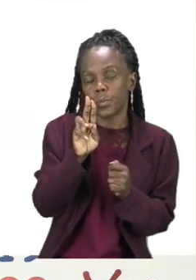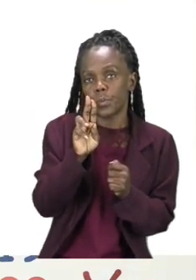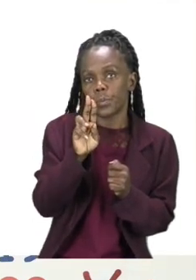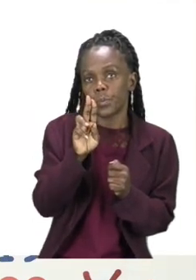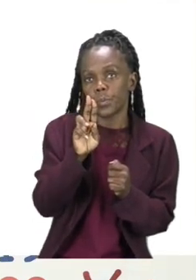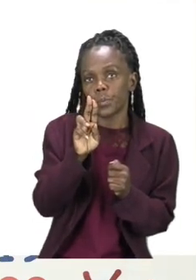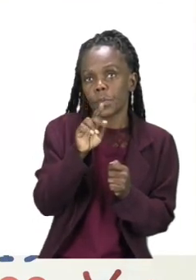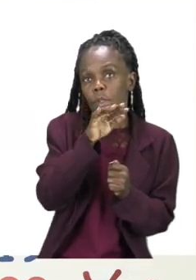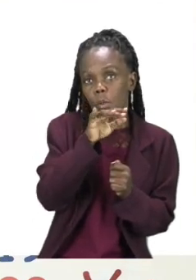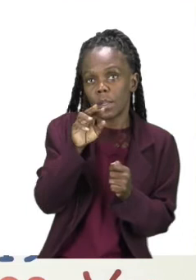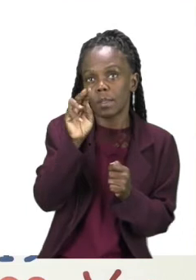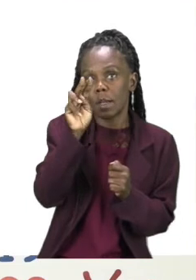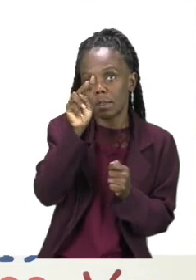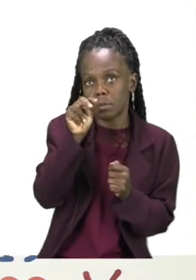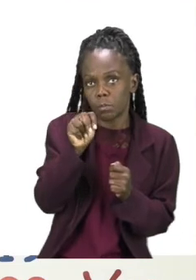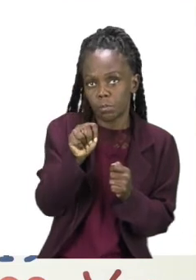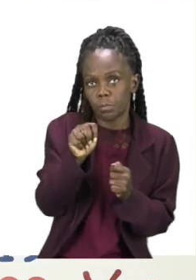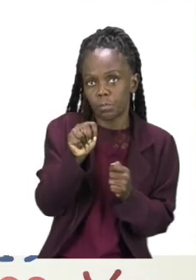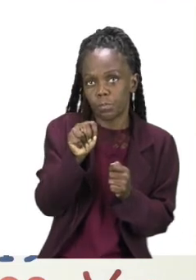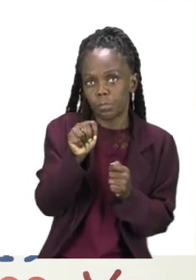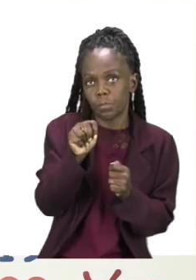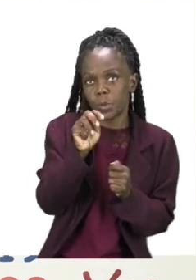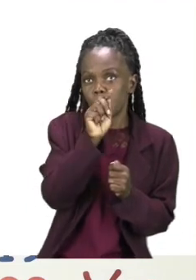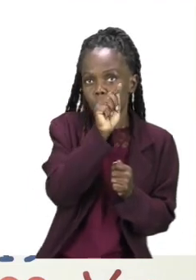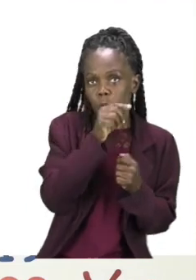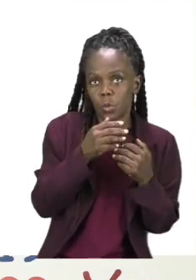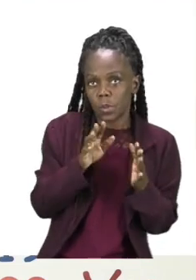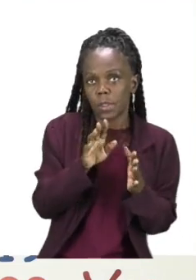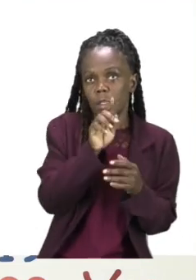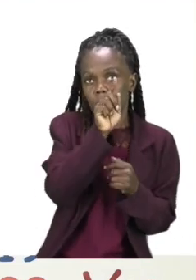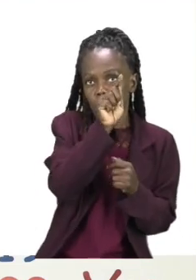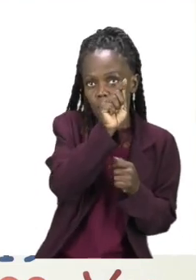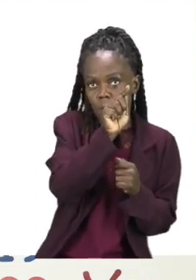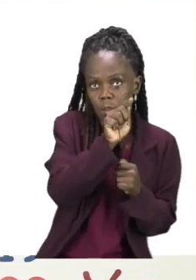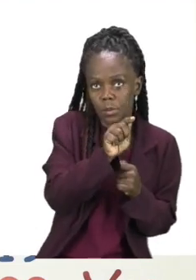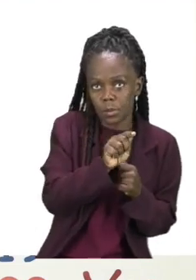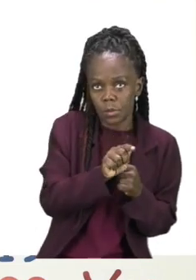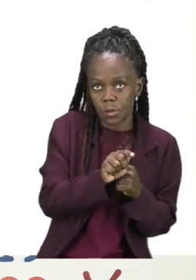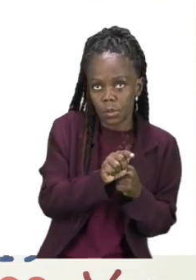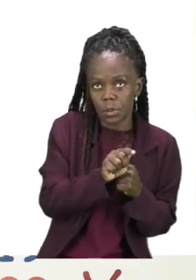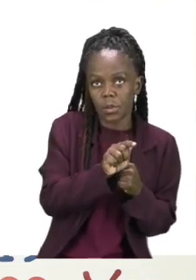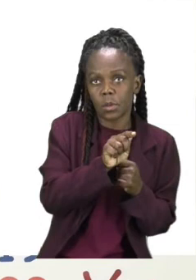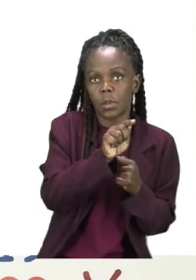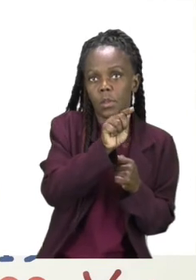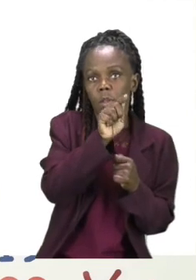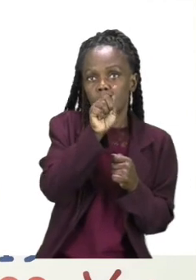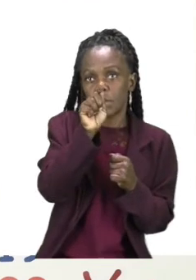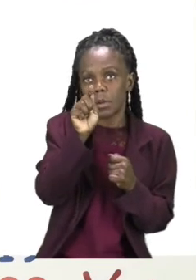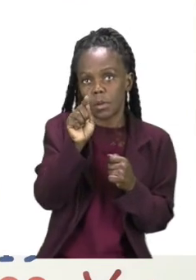is N. So we go down, up, and